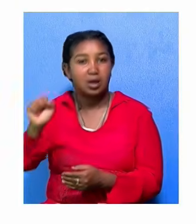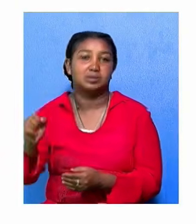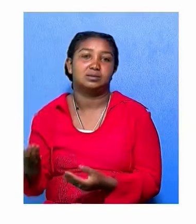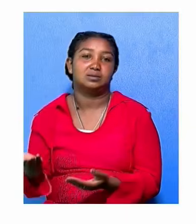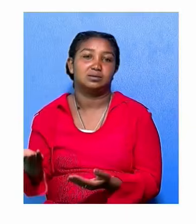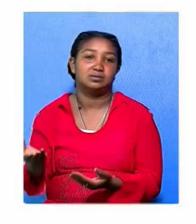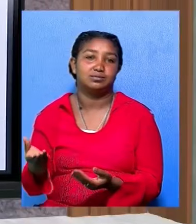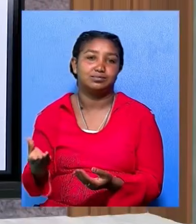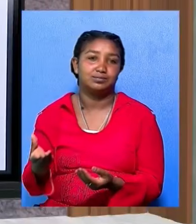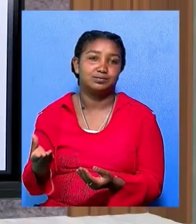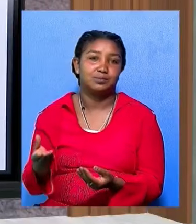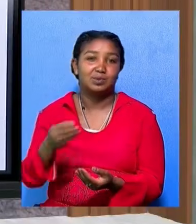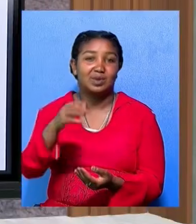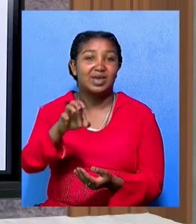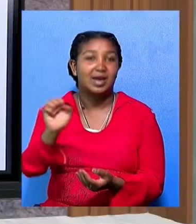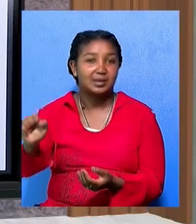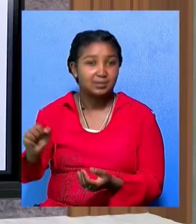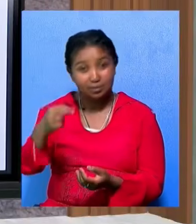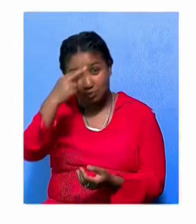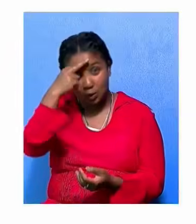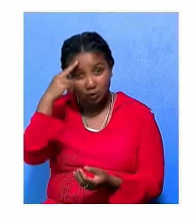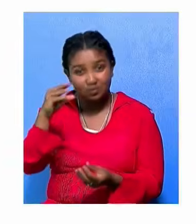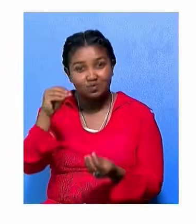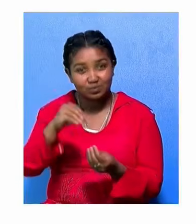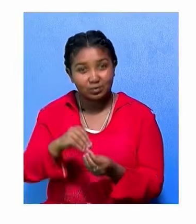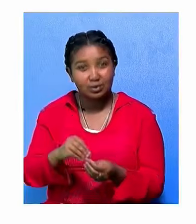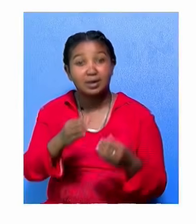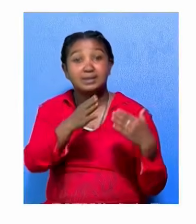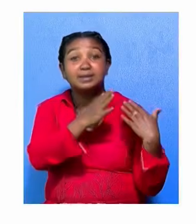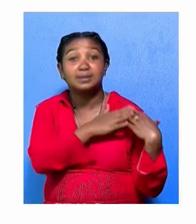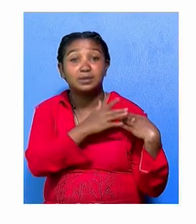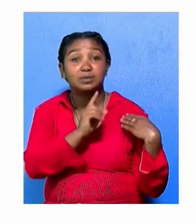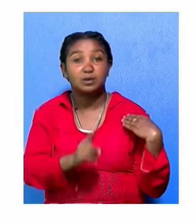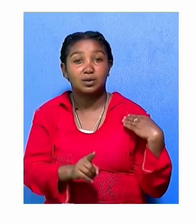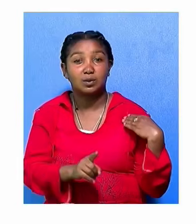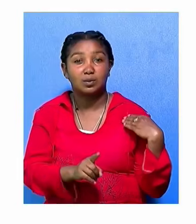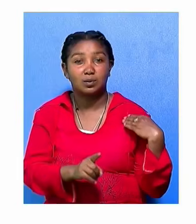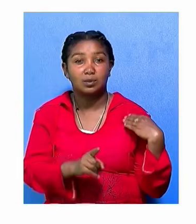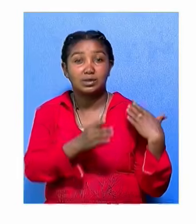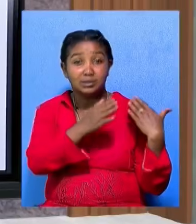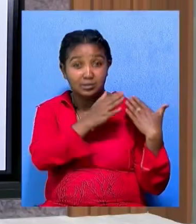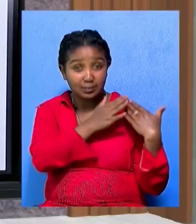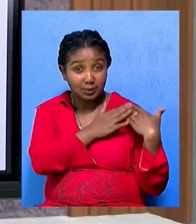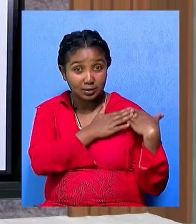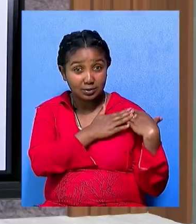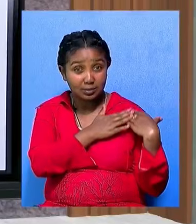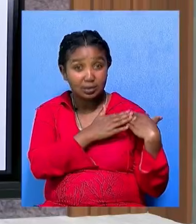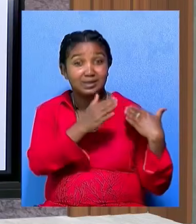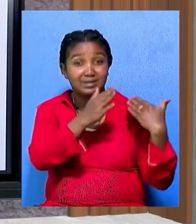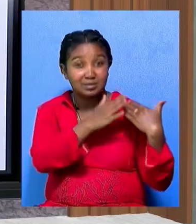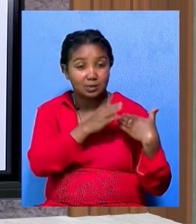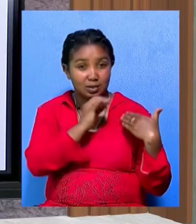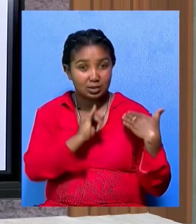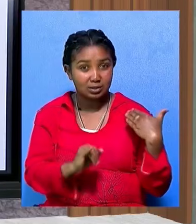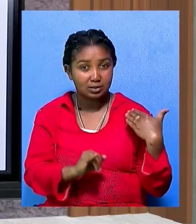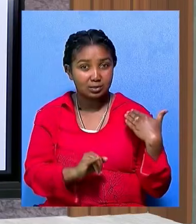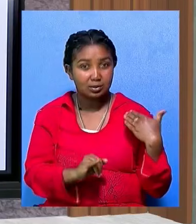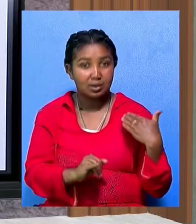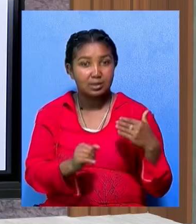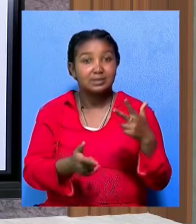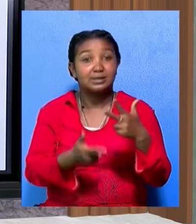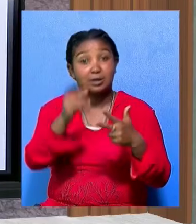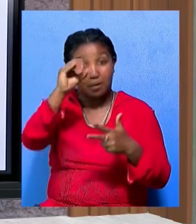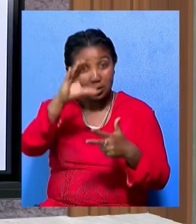Es. Es, because the subject is, yes, the subject is